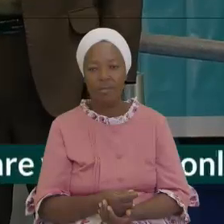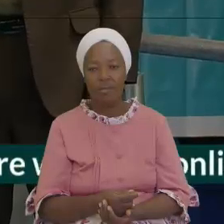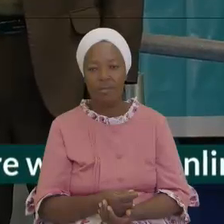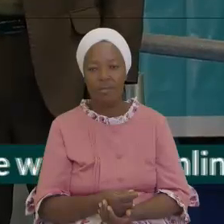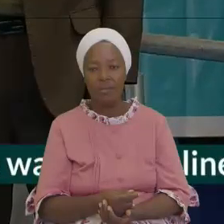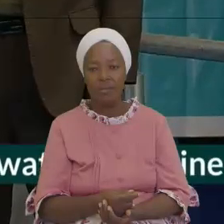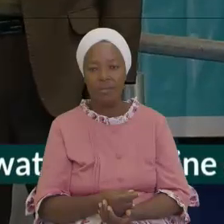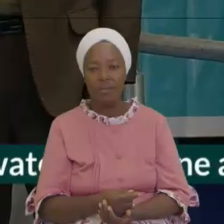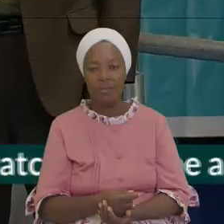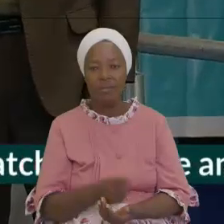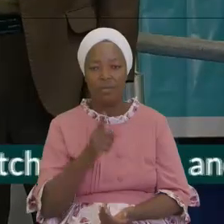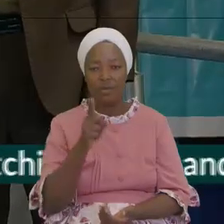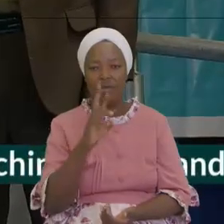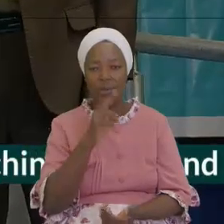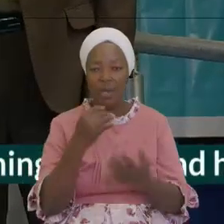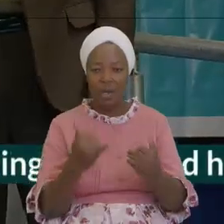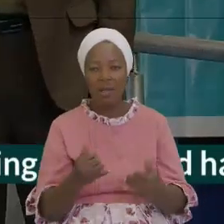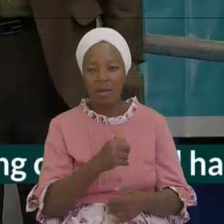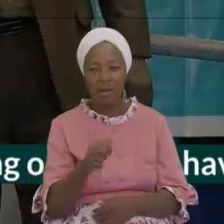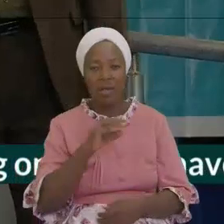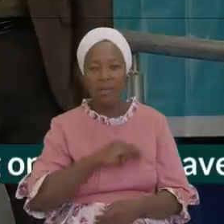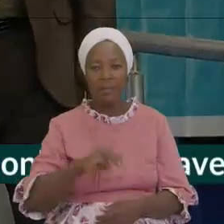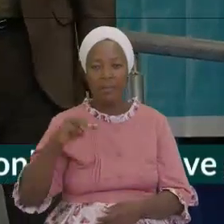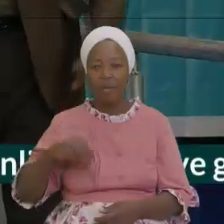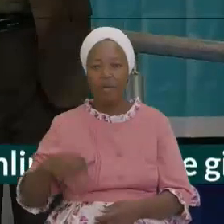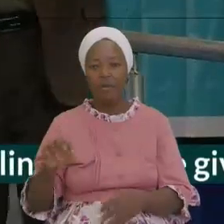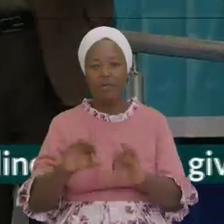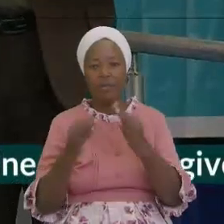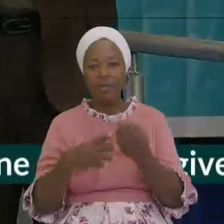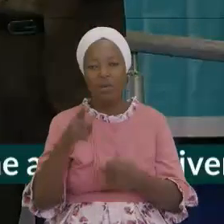You are now a member of the family of God.